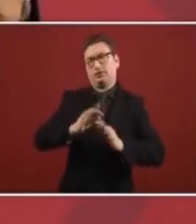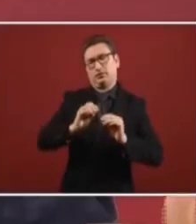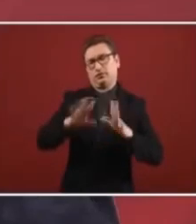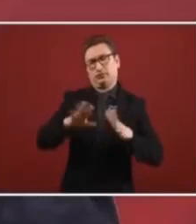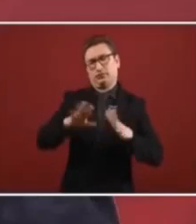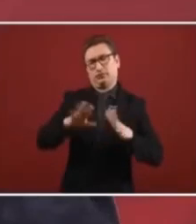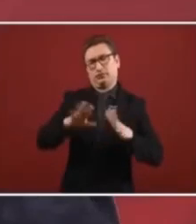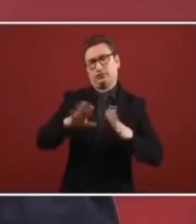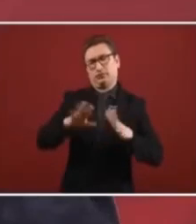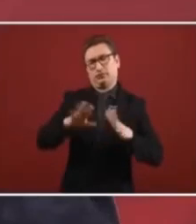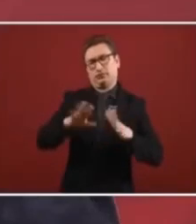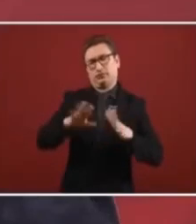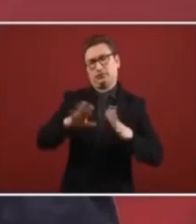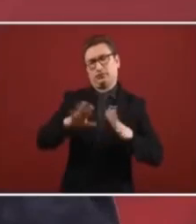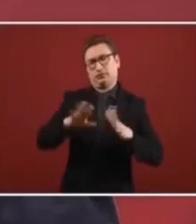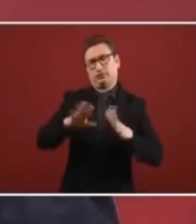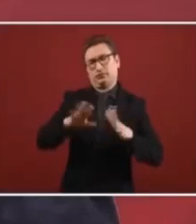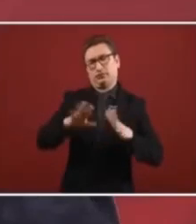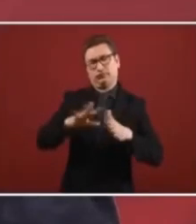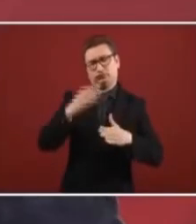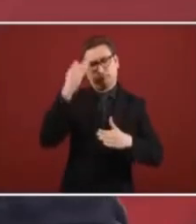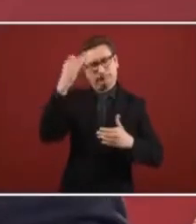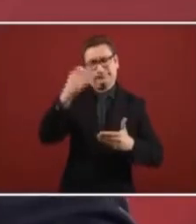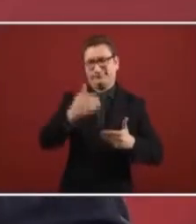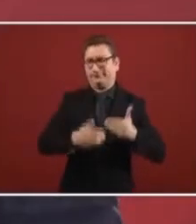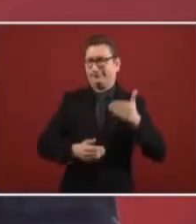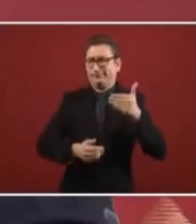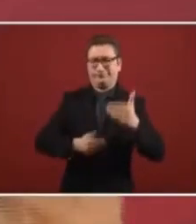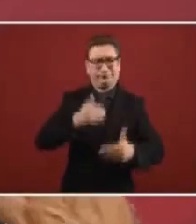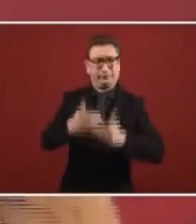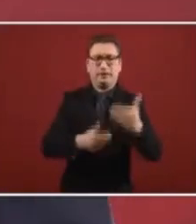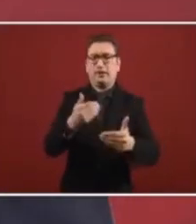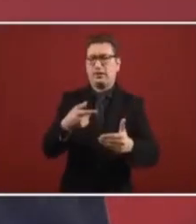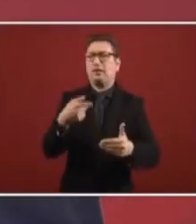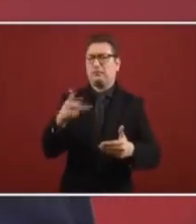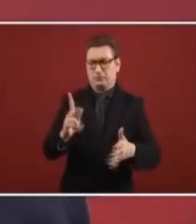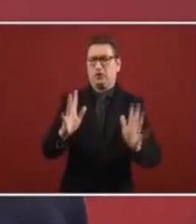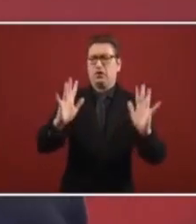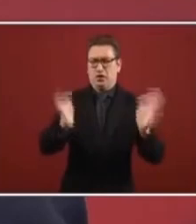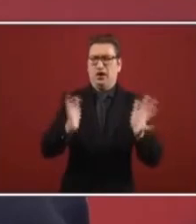tiempo, And all these things take time. pero ya